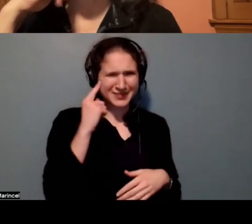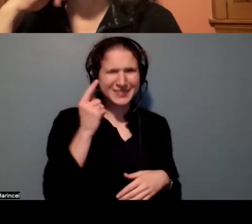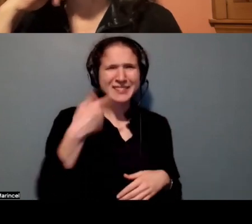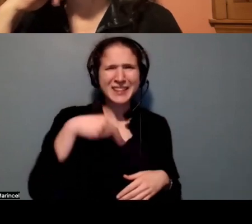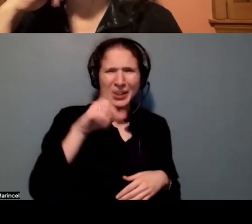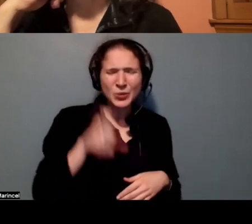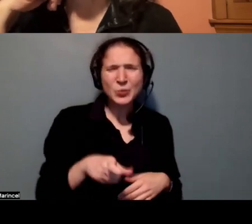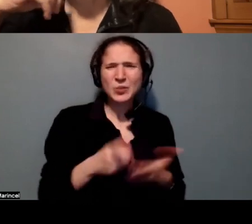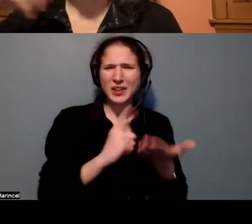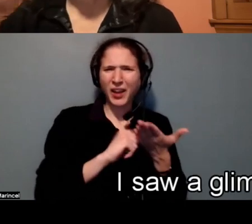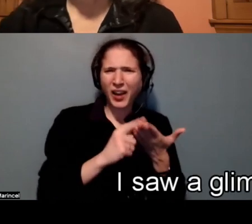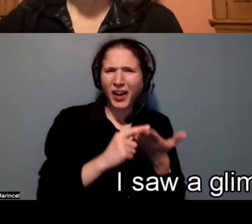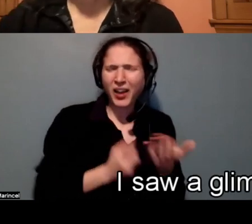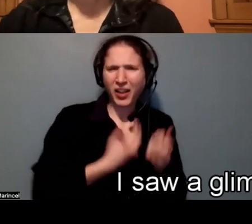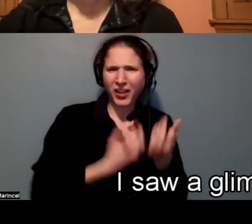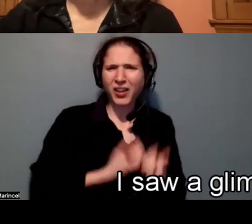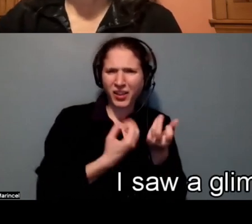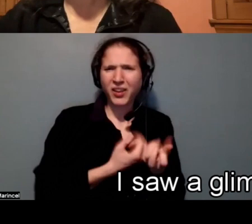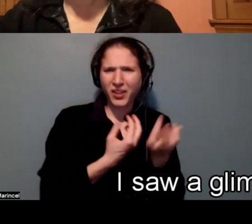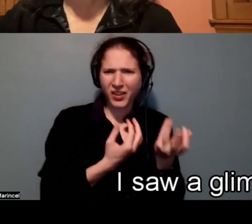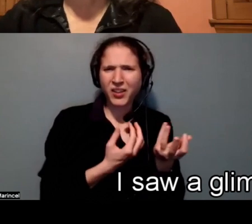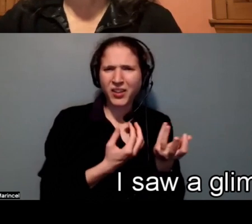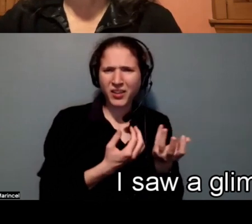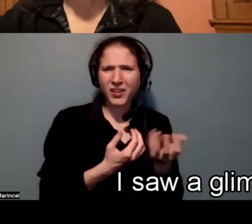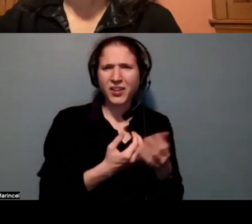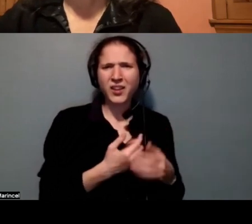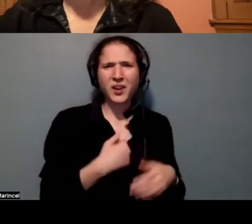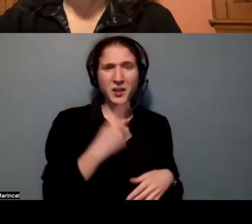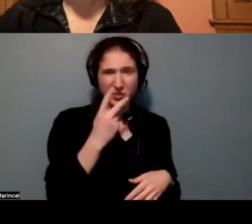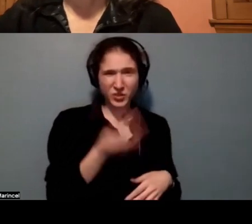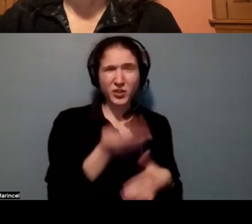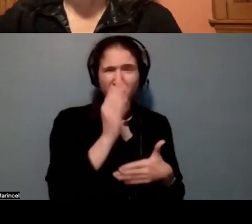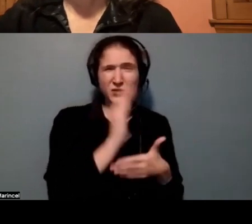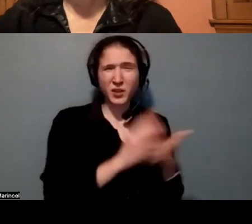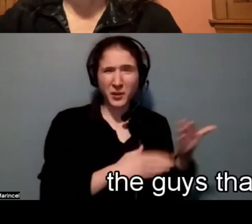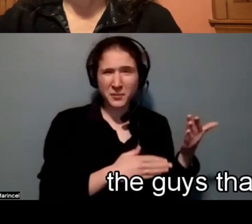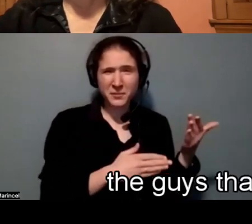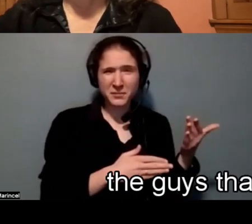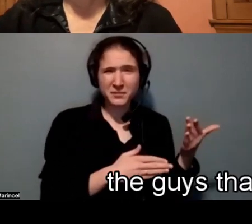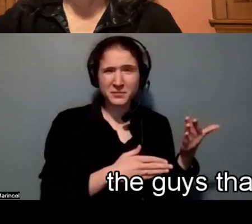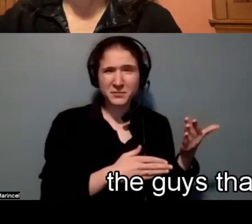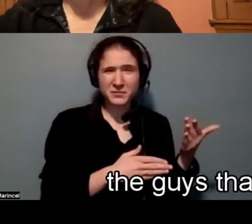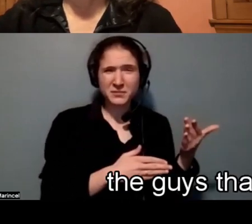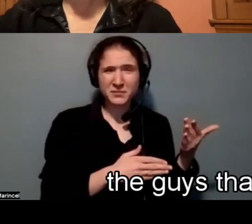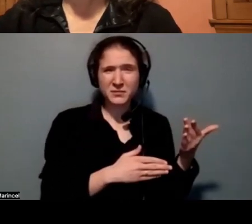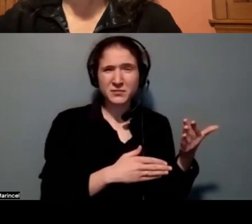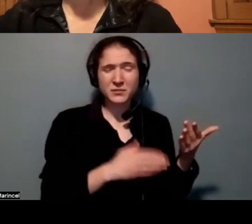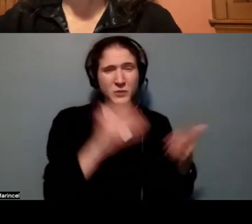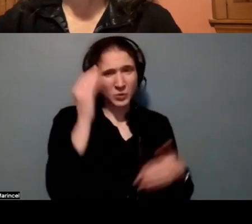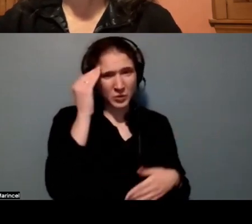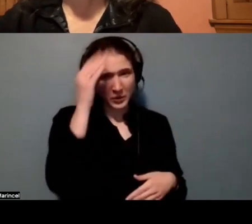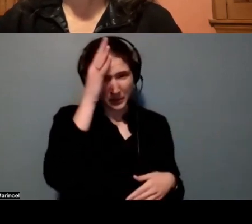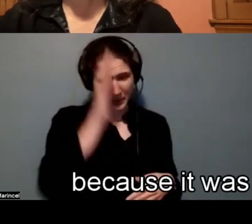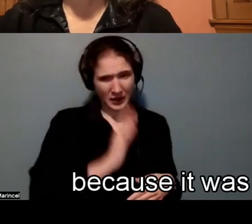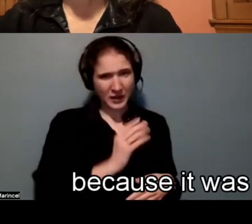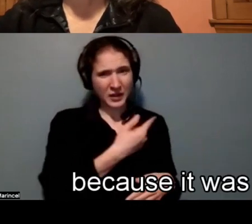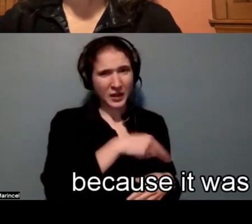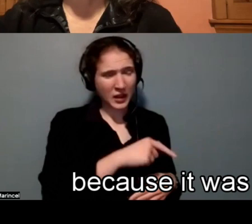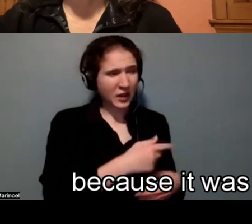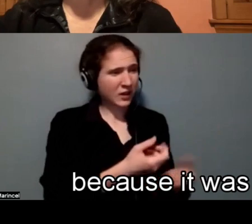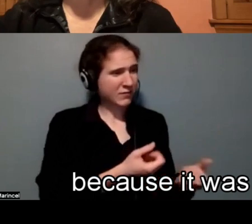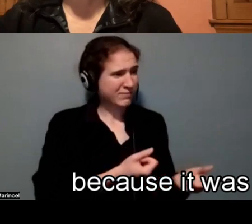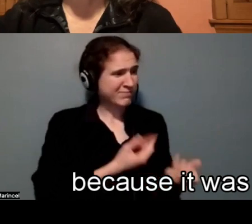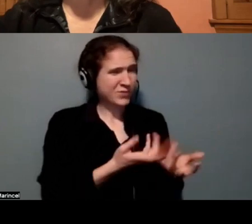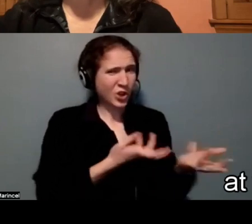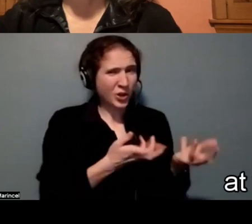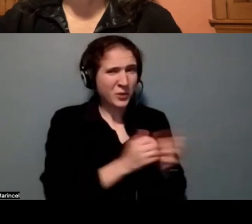And I saw a glimpse of that in the guys that talked to me, because it was